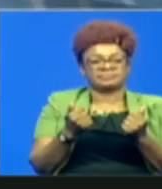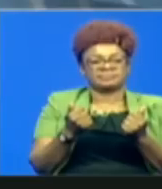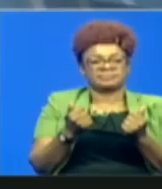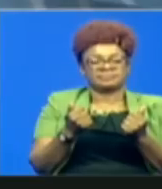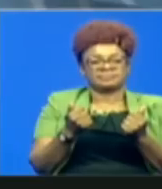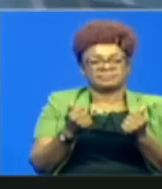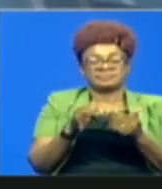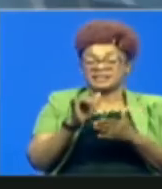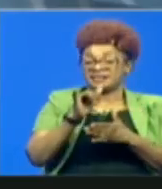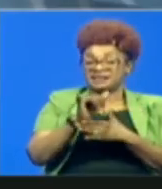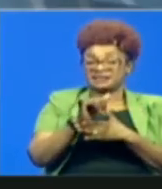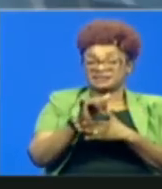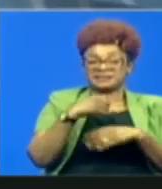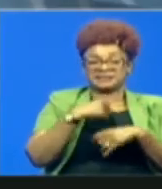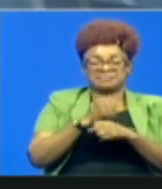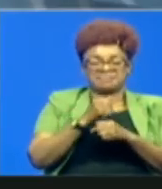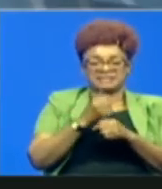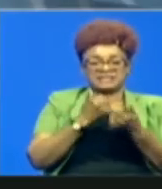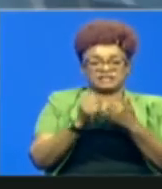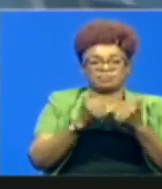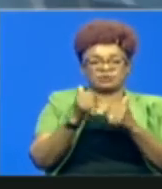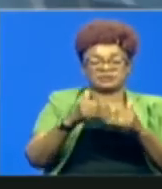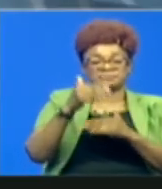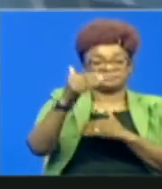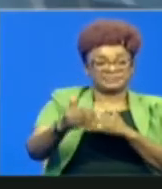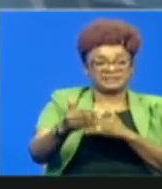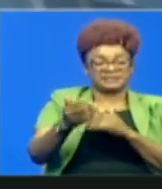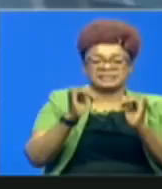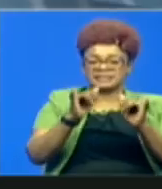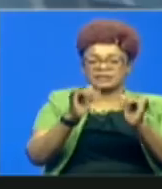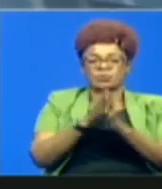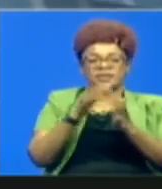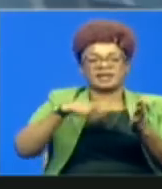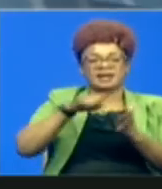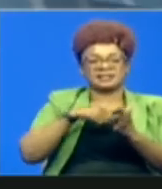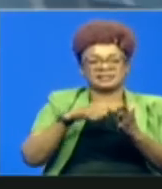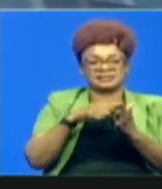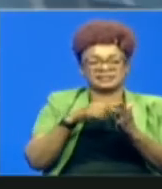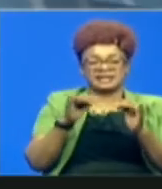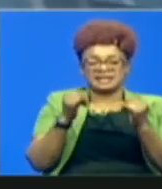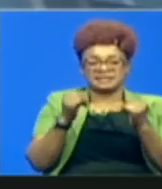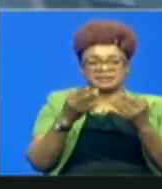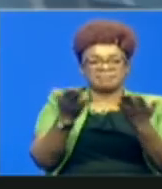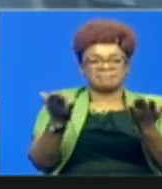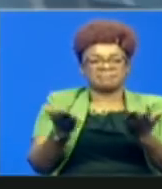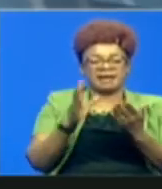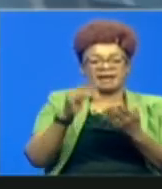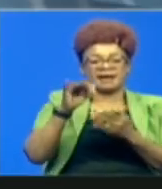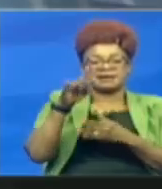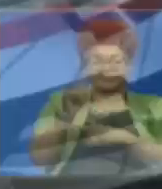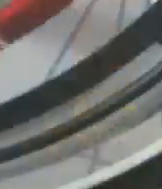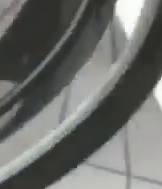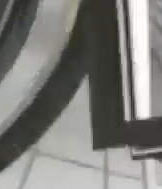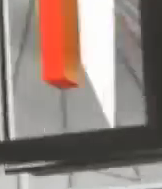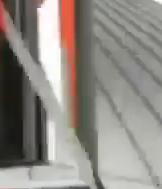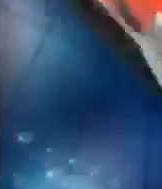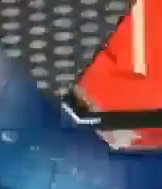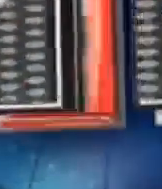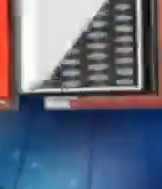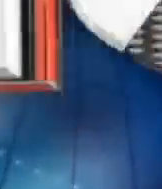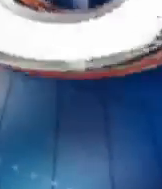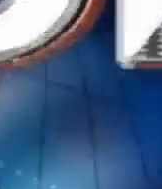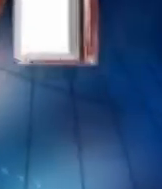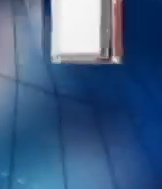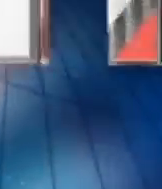And that brings us to our sports break. Do stay with us. It's the news being brought to you by Ida Waringa.